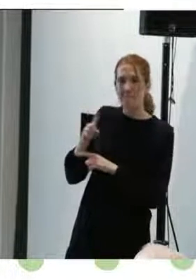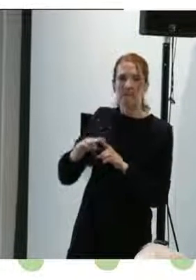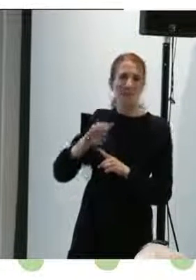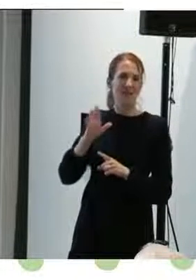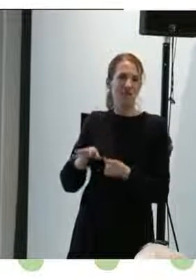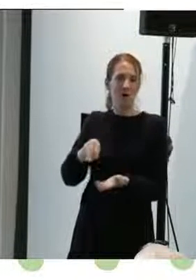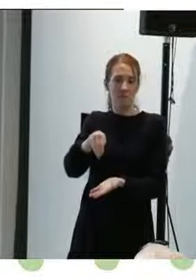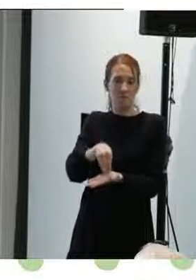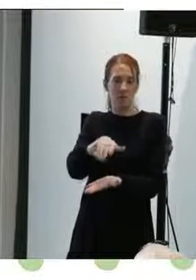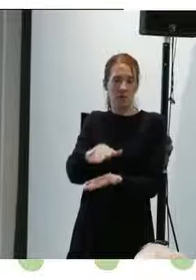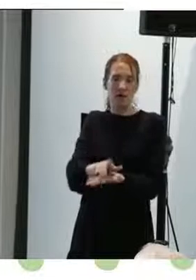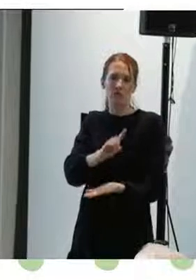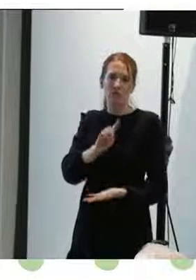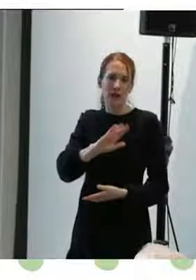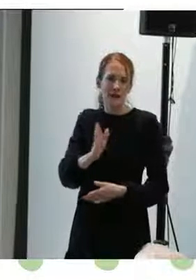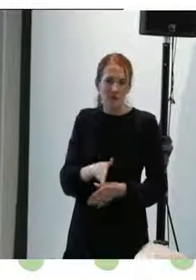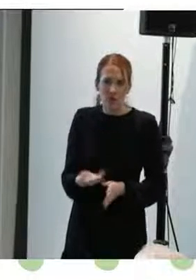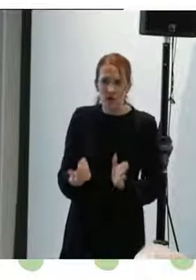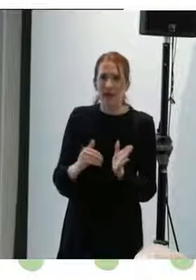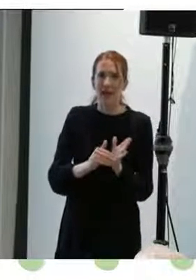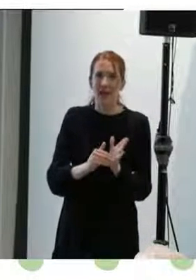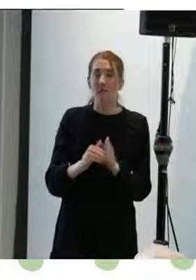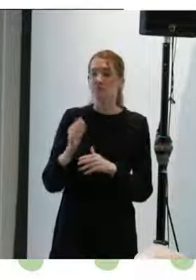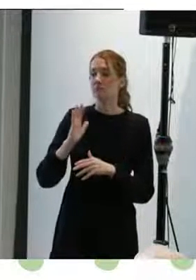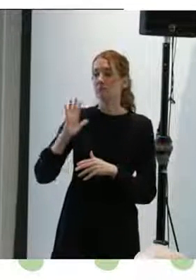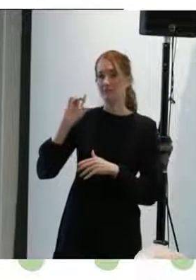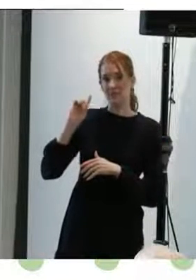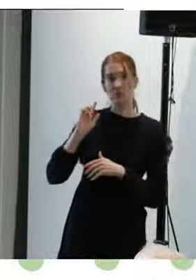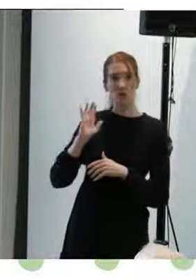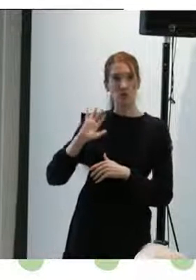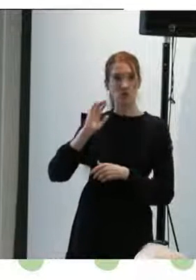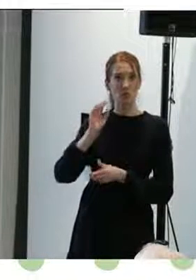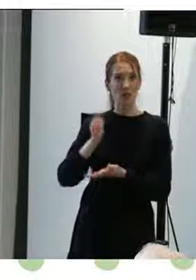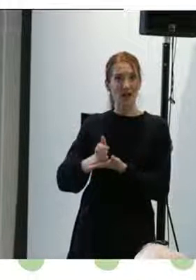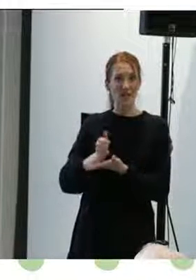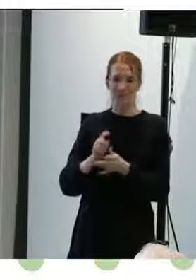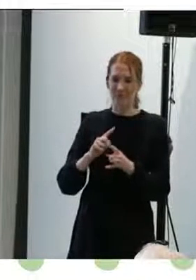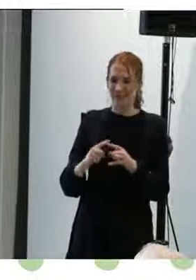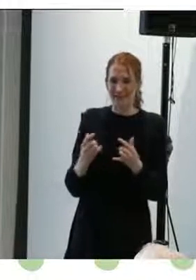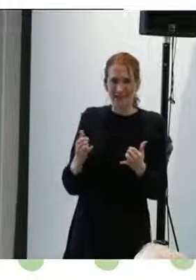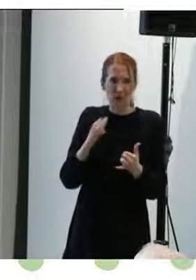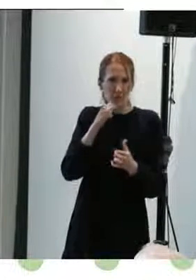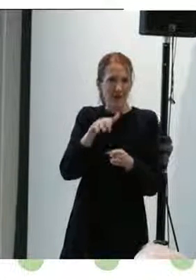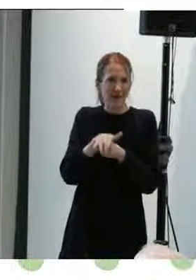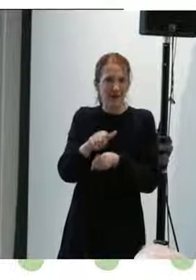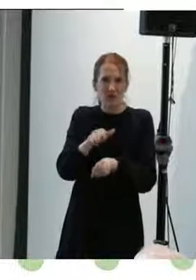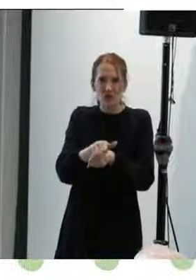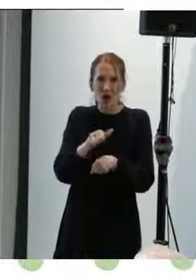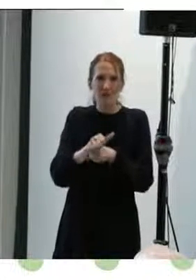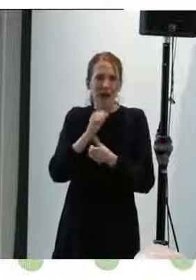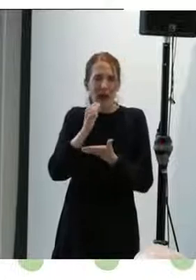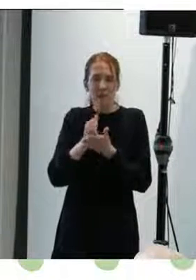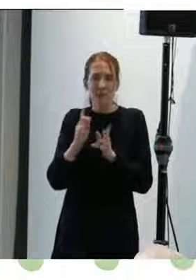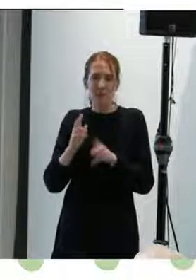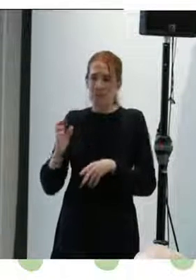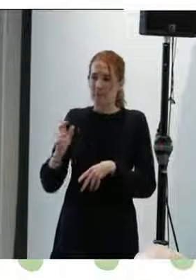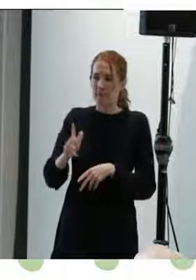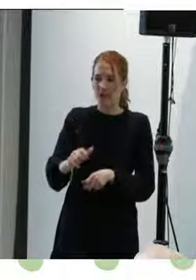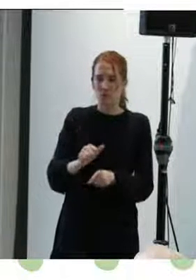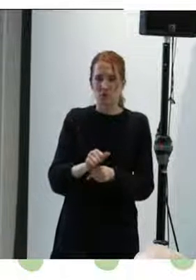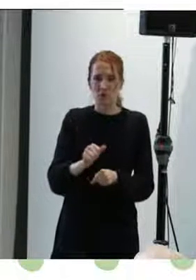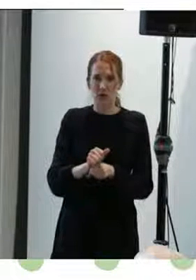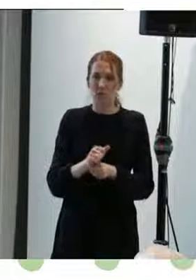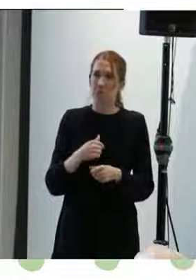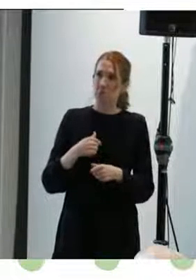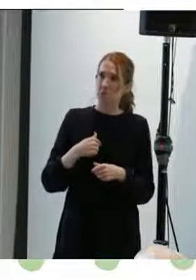Democrats helped our family. They really did. But right now, they don't do enough to create jobs, to get people back to work. I mean, I think I could have